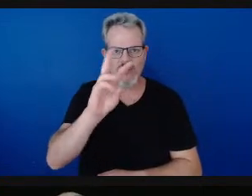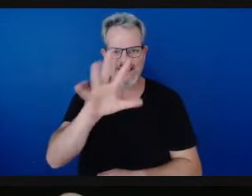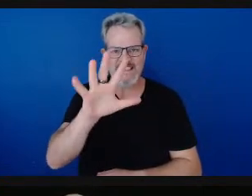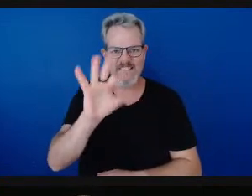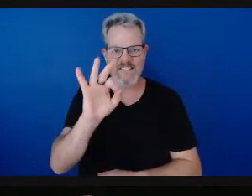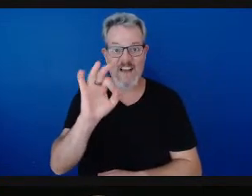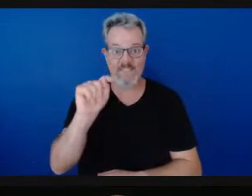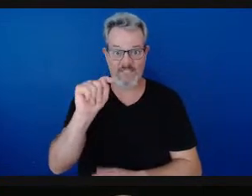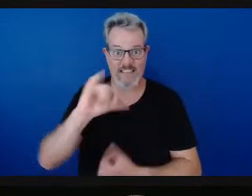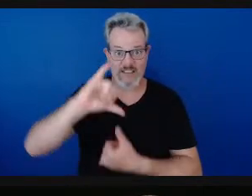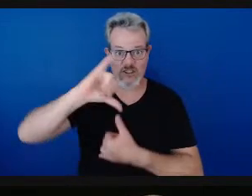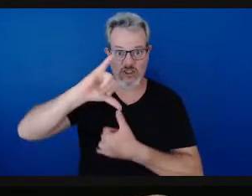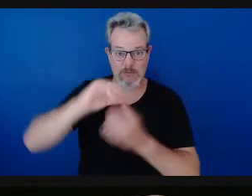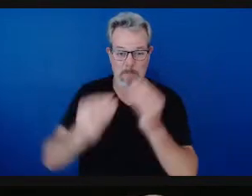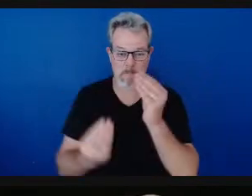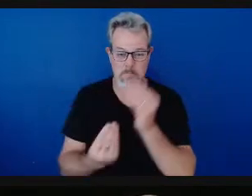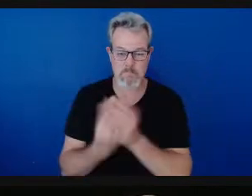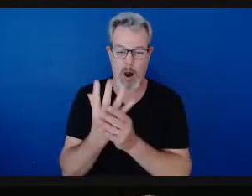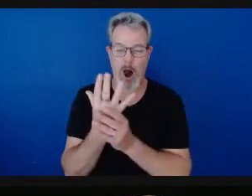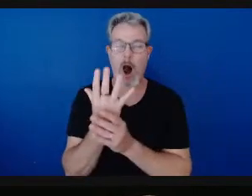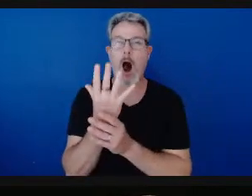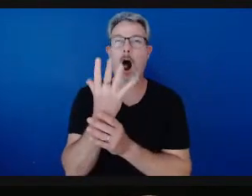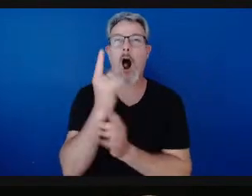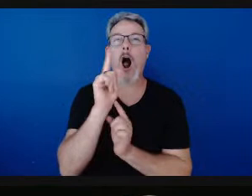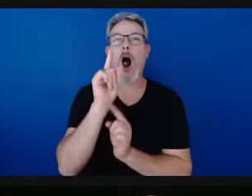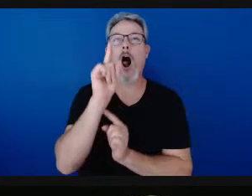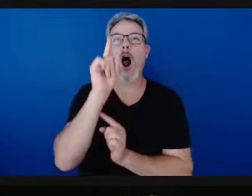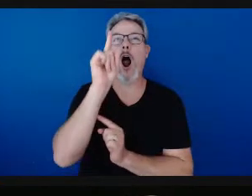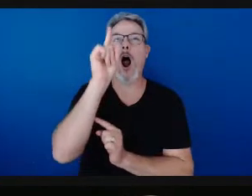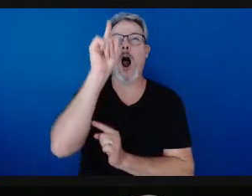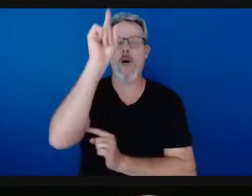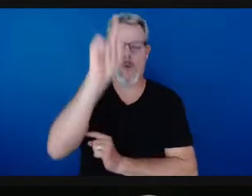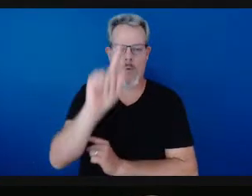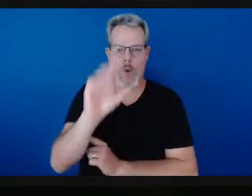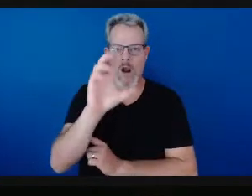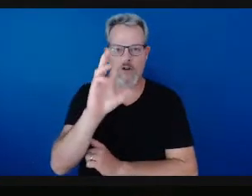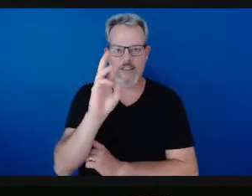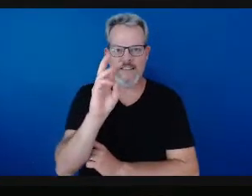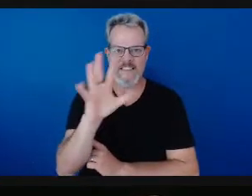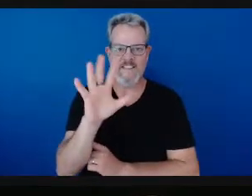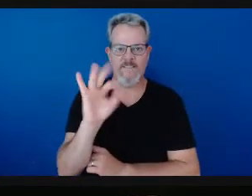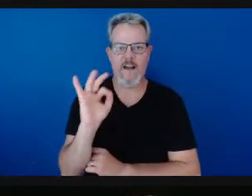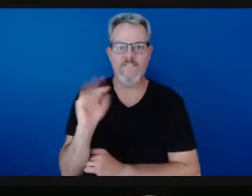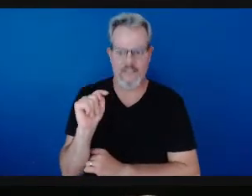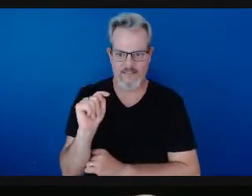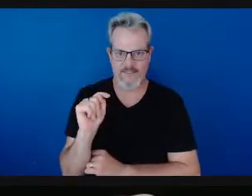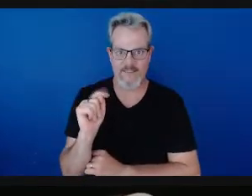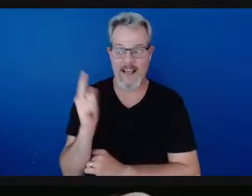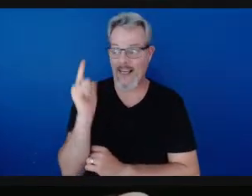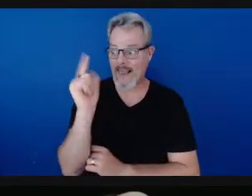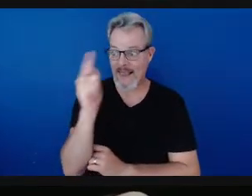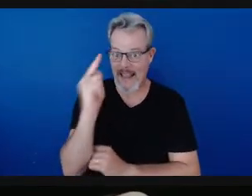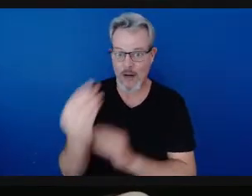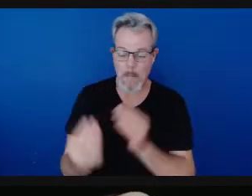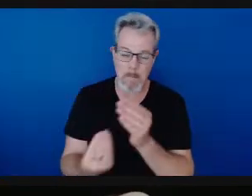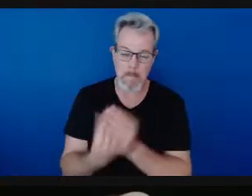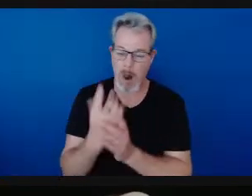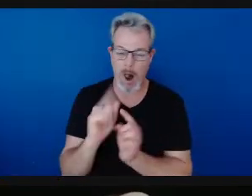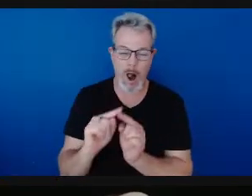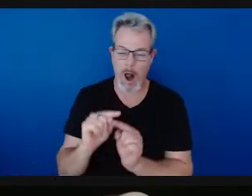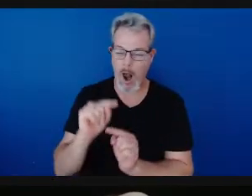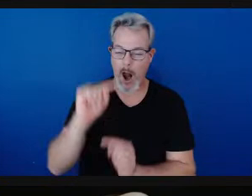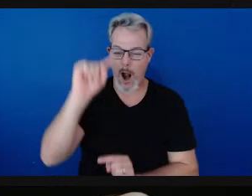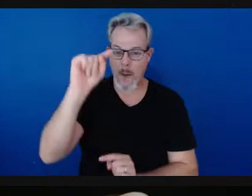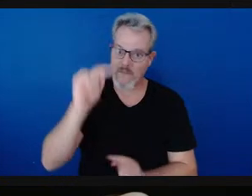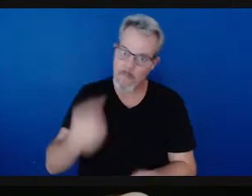less. That's that initial burst shown in that video, presumably. That fountain, I believe, gets bigger later on, so I'm curious whether we actually